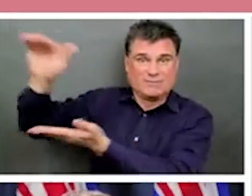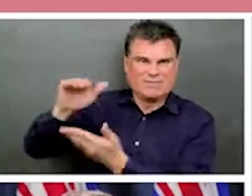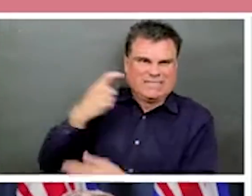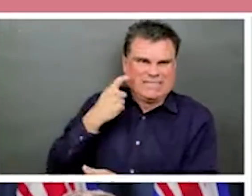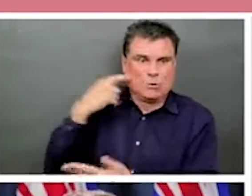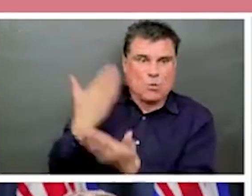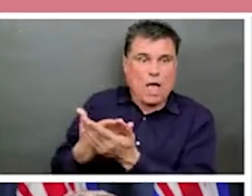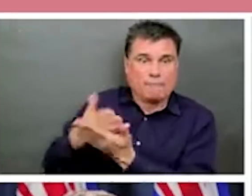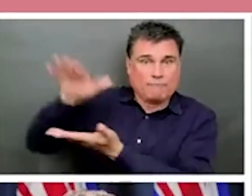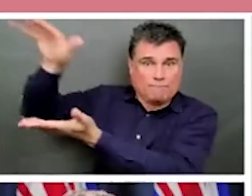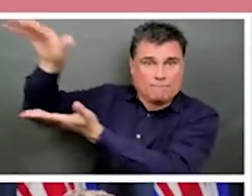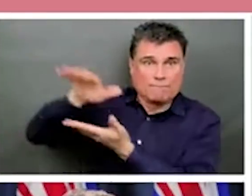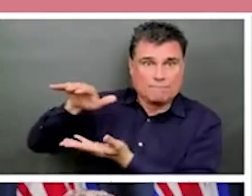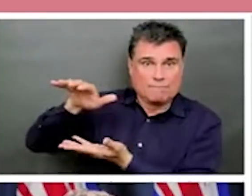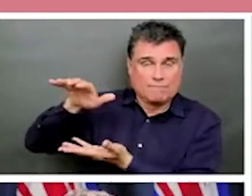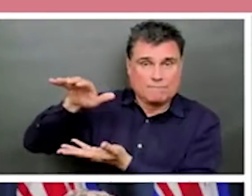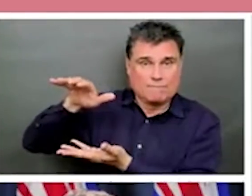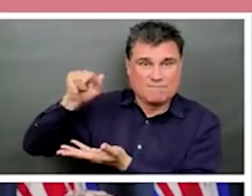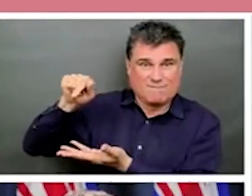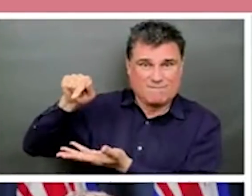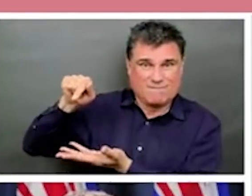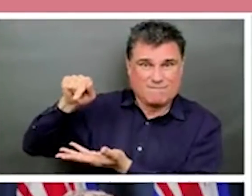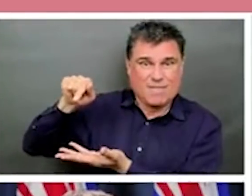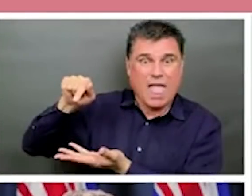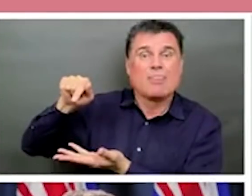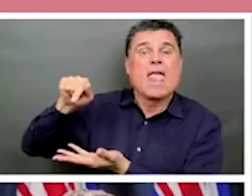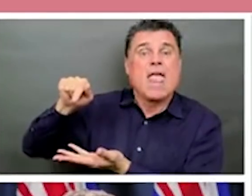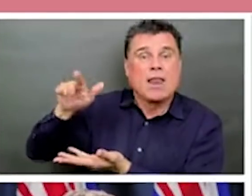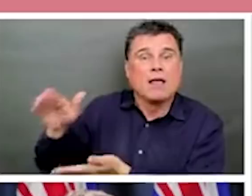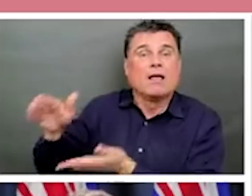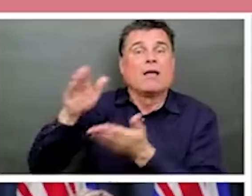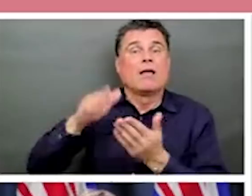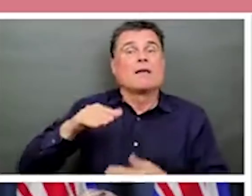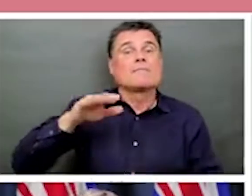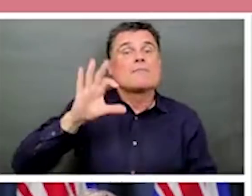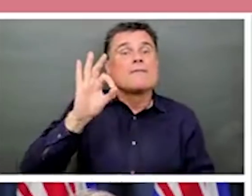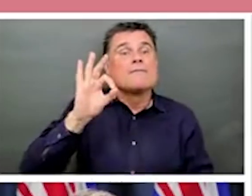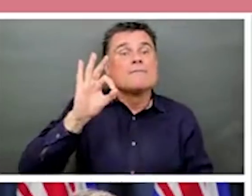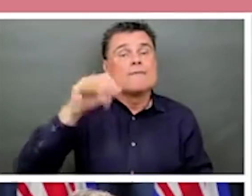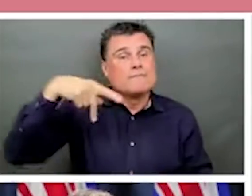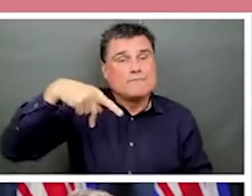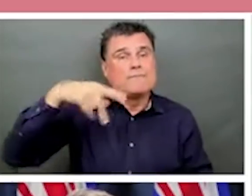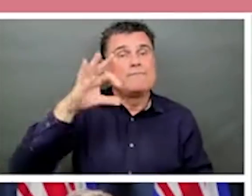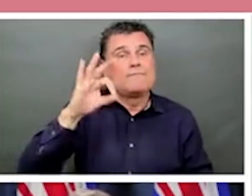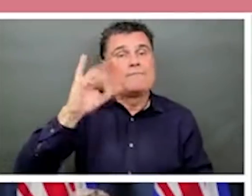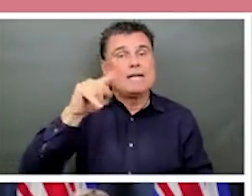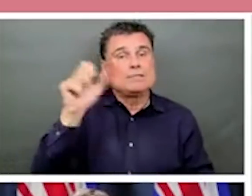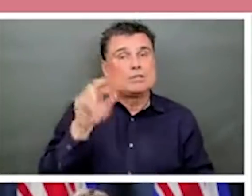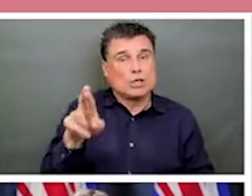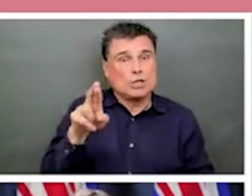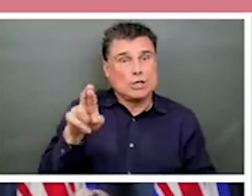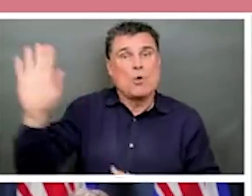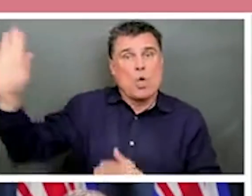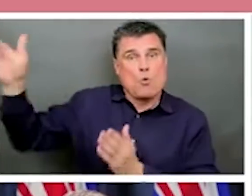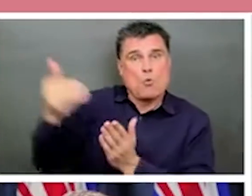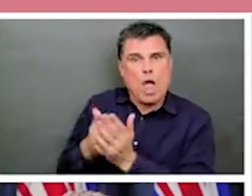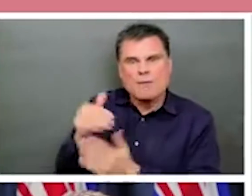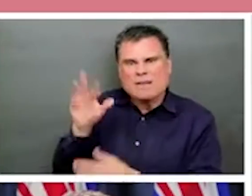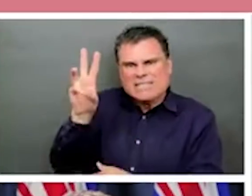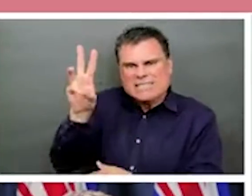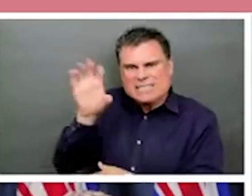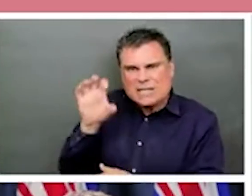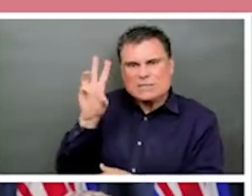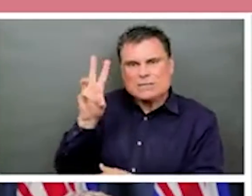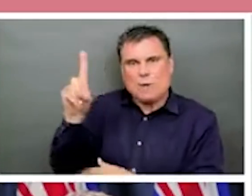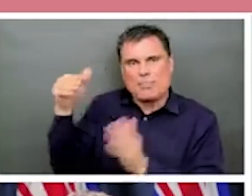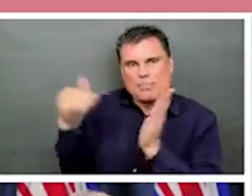week. We have Pfizer shipments coming in between March 12th and April 18th of about 661,000.